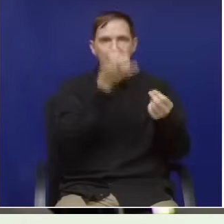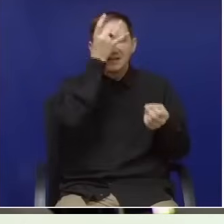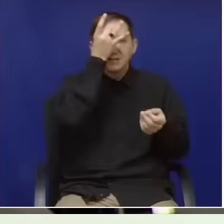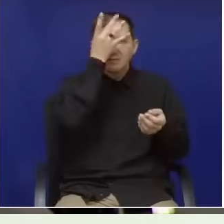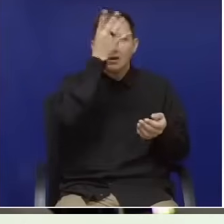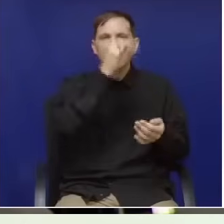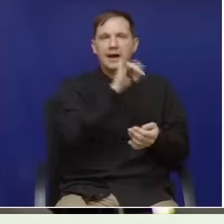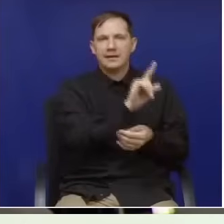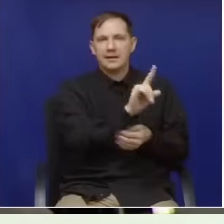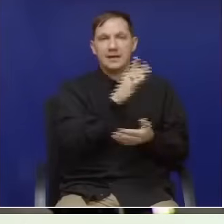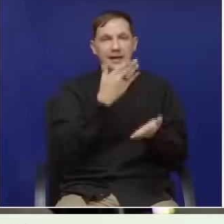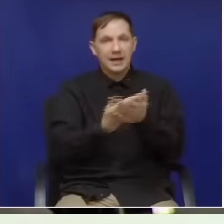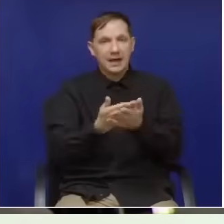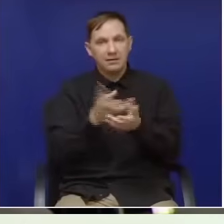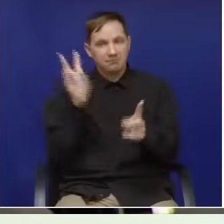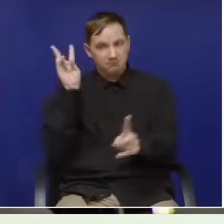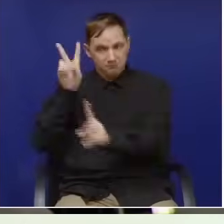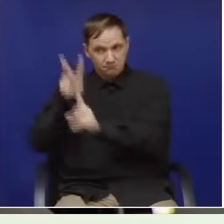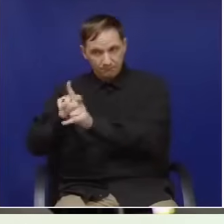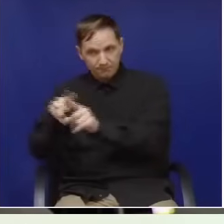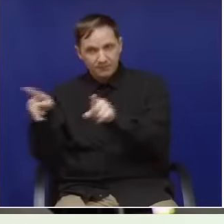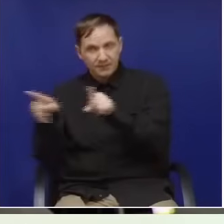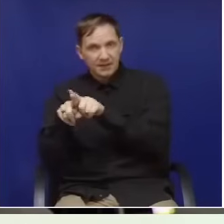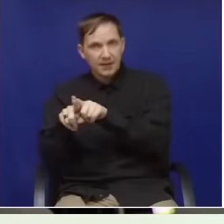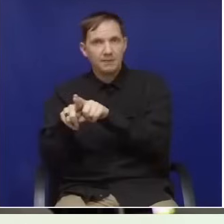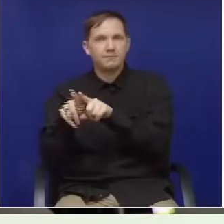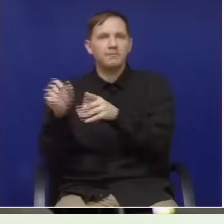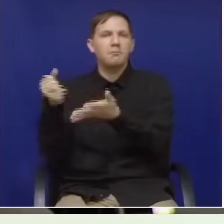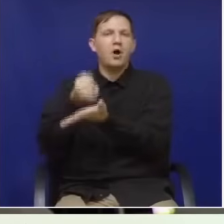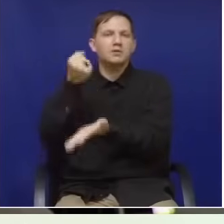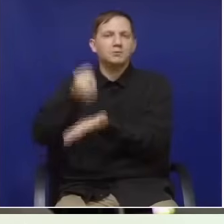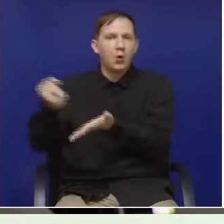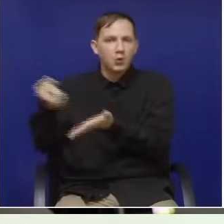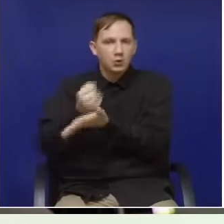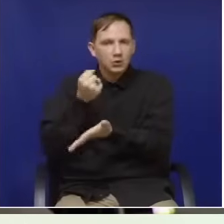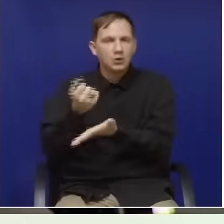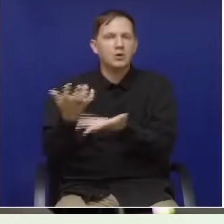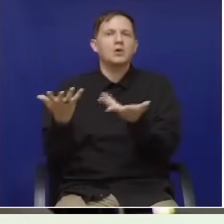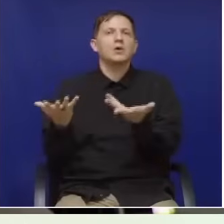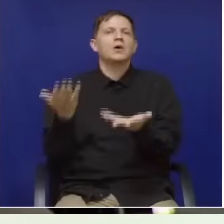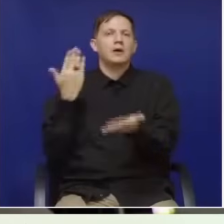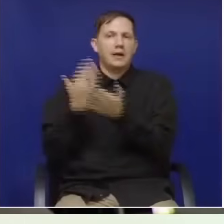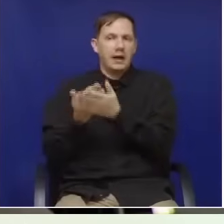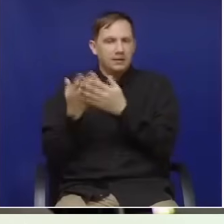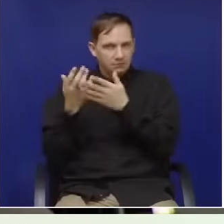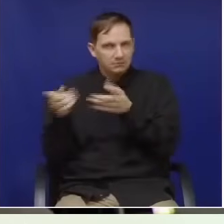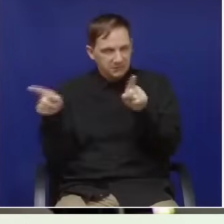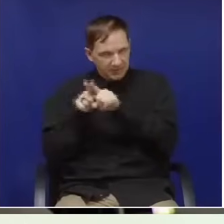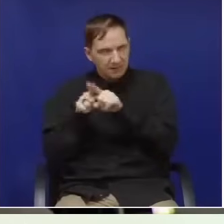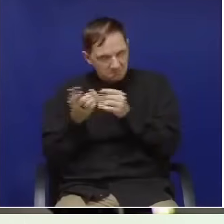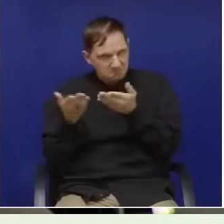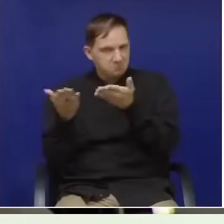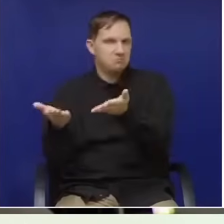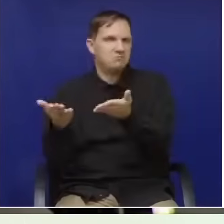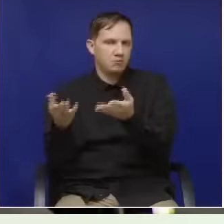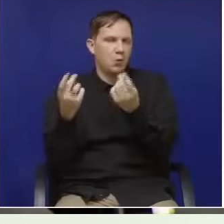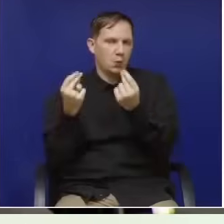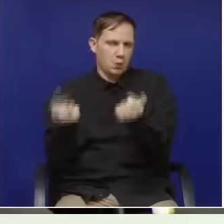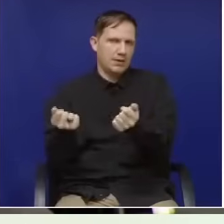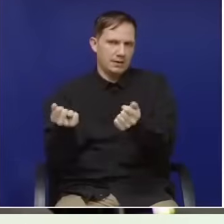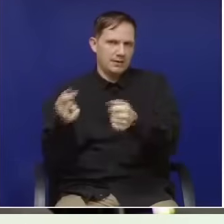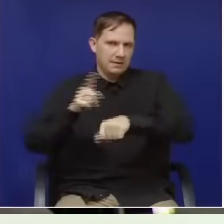we could potentially also extend that to the service centers or other locations abroad to bring that same kind of quick turnaround time. But